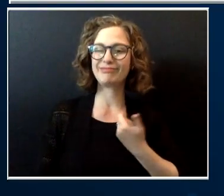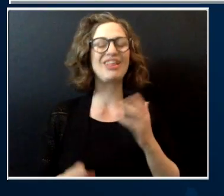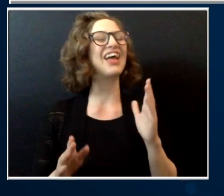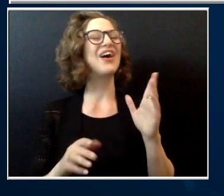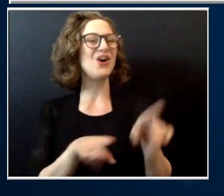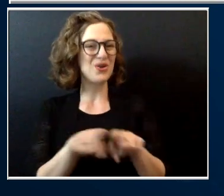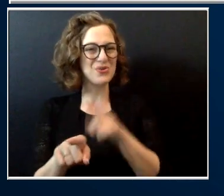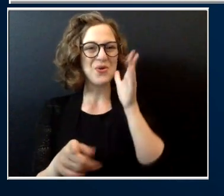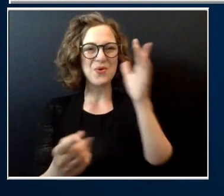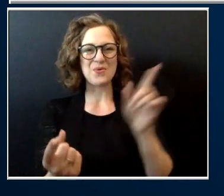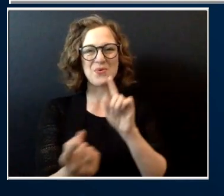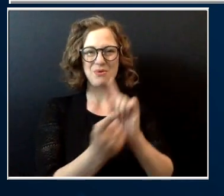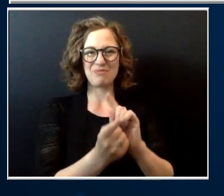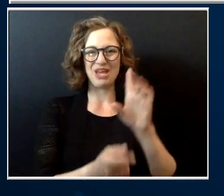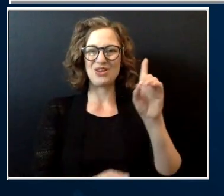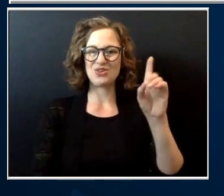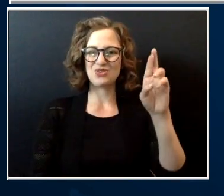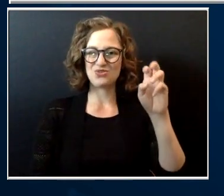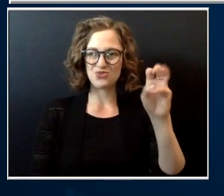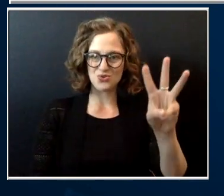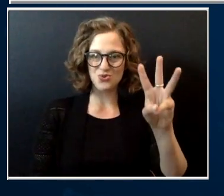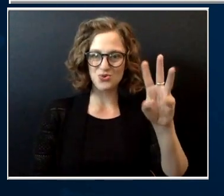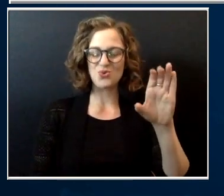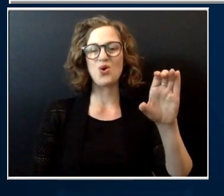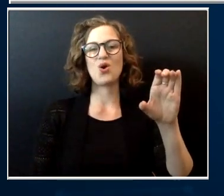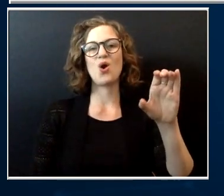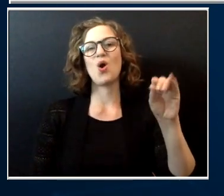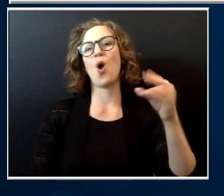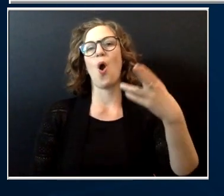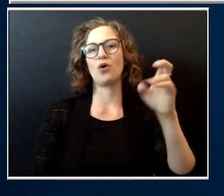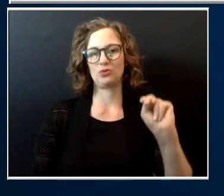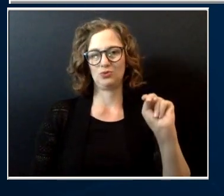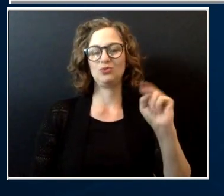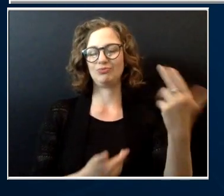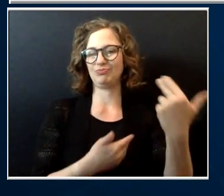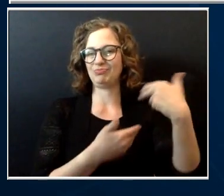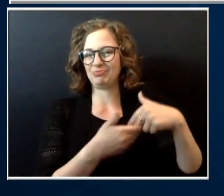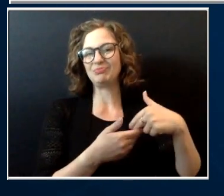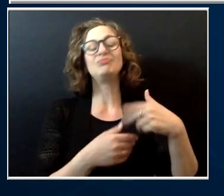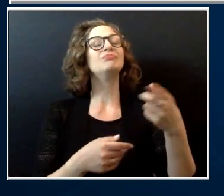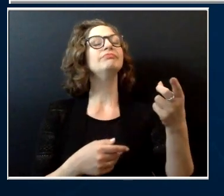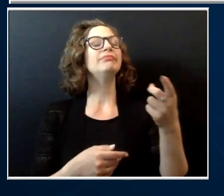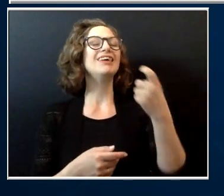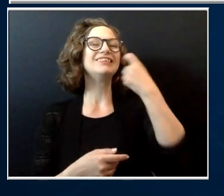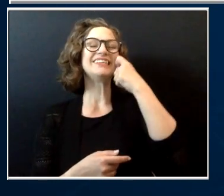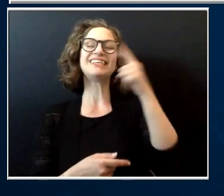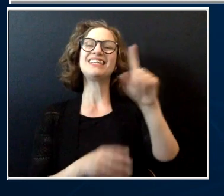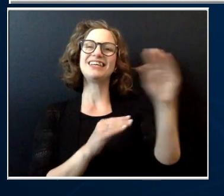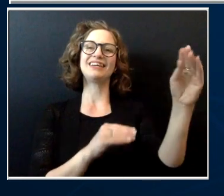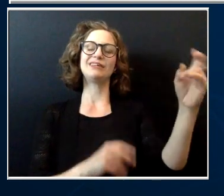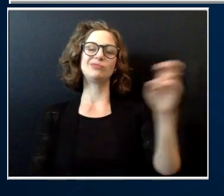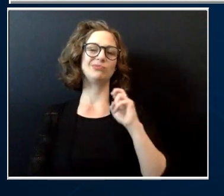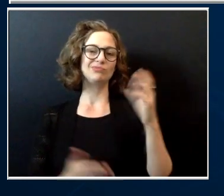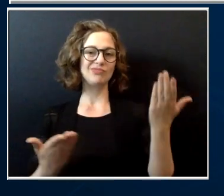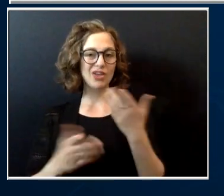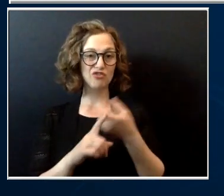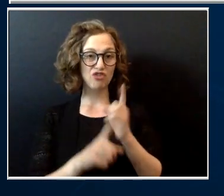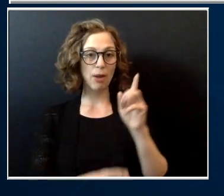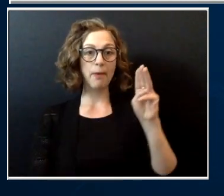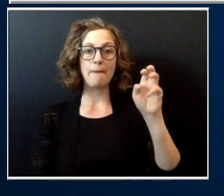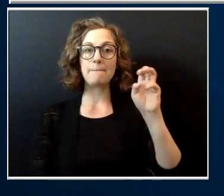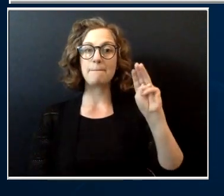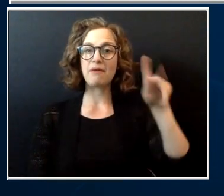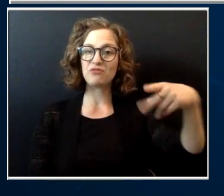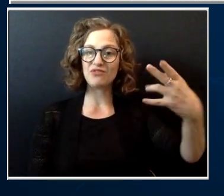Drew recently traveled here from his home in Memphis, Tennessee to see Dr. Mann, specifically for that new kind